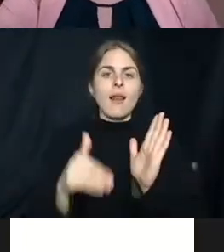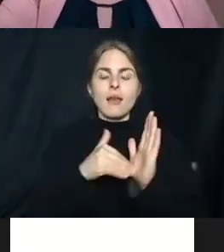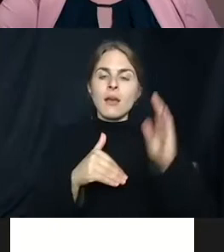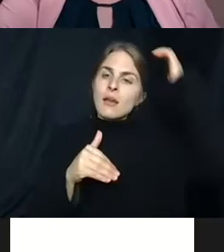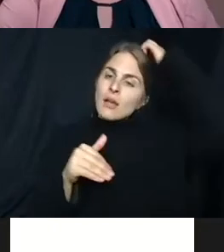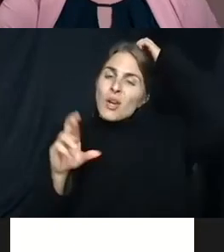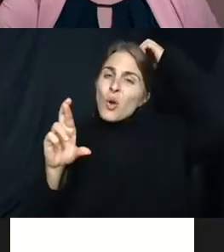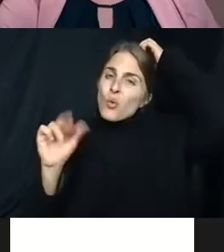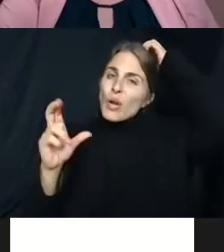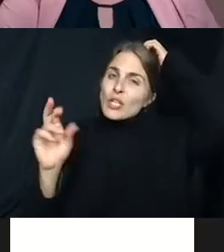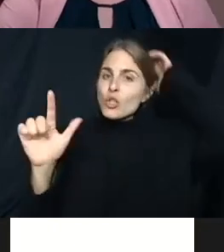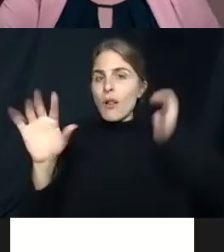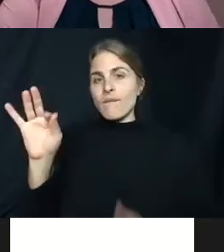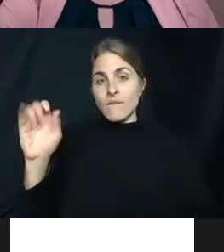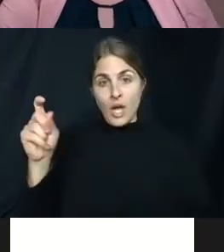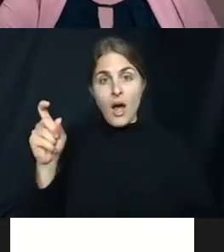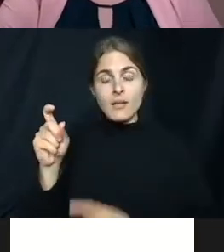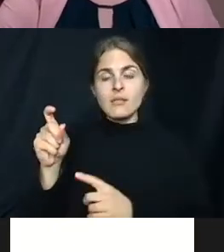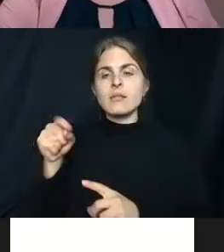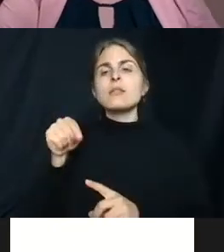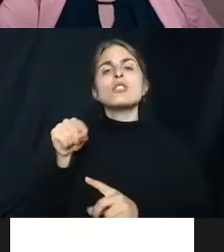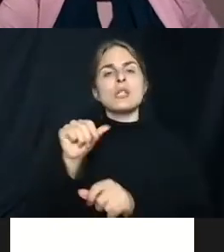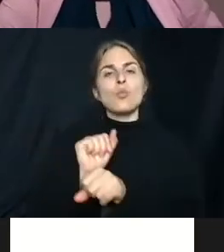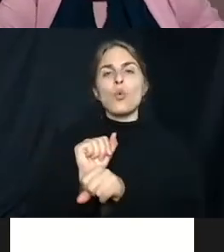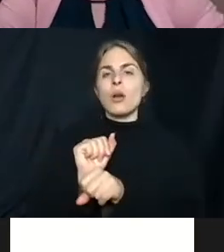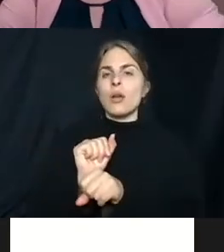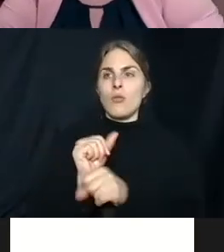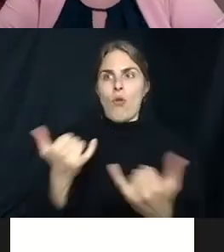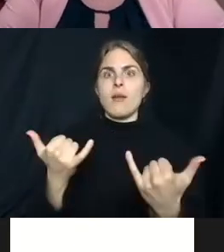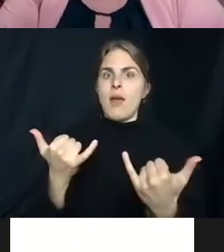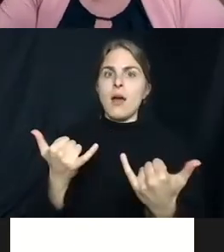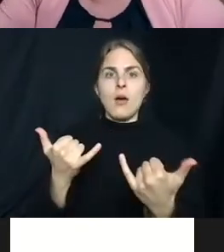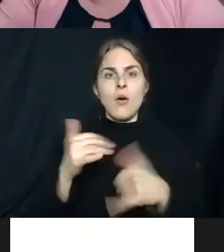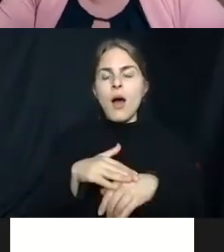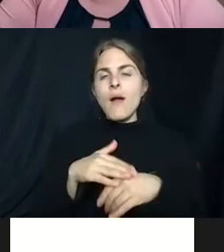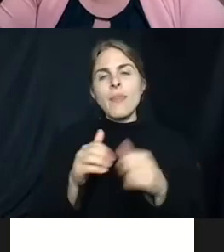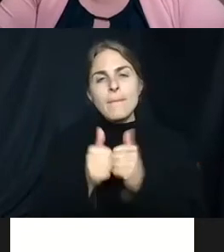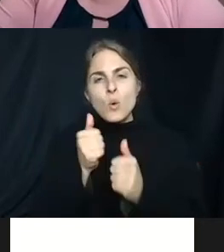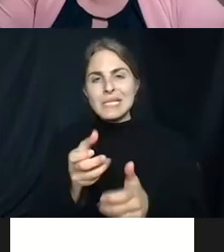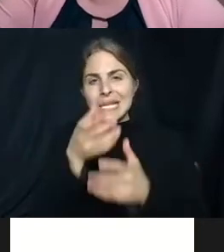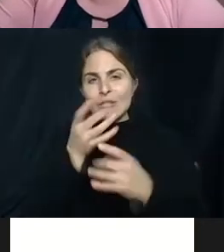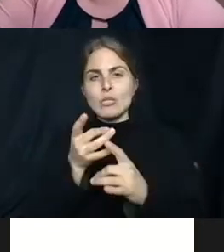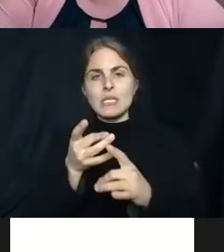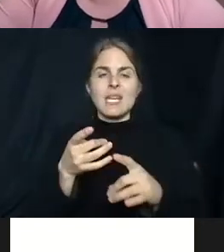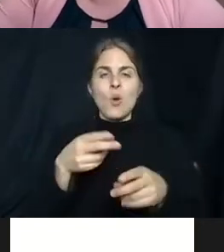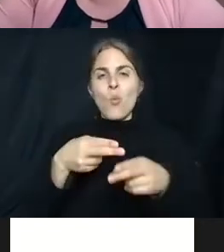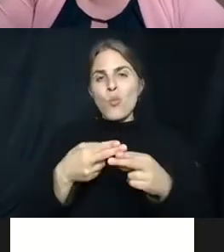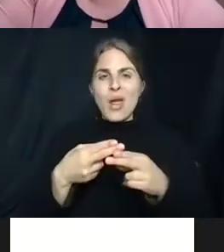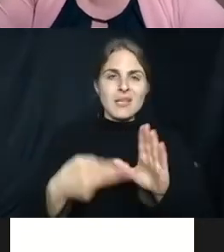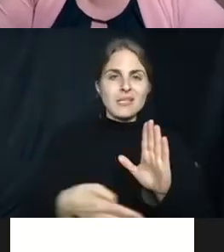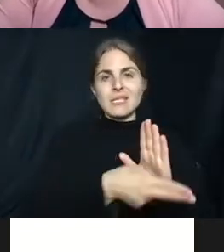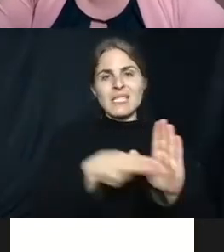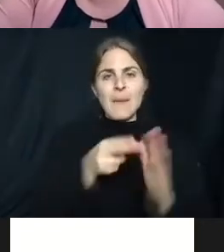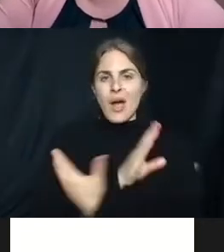Rachel Fox is working on some of the most interesting weight stigma interventions for healthcare